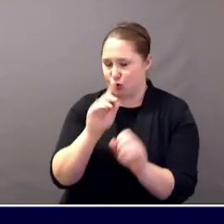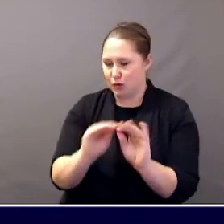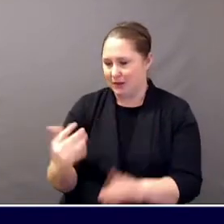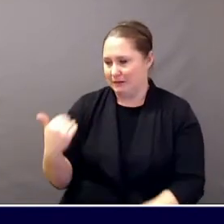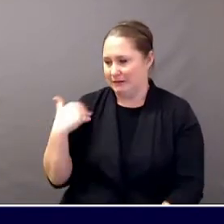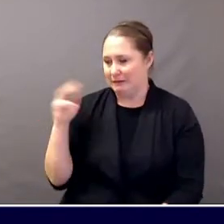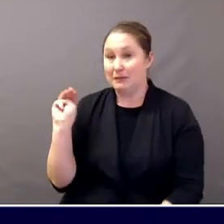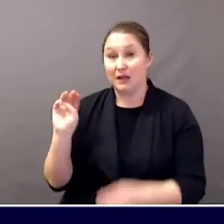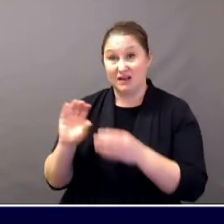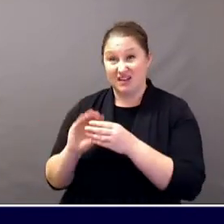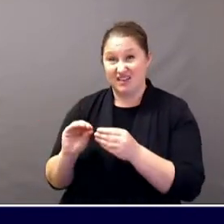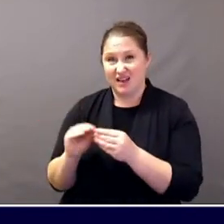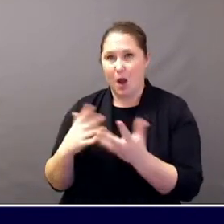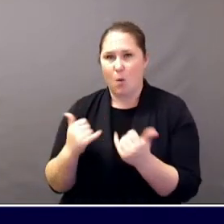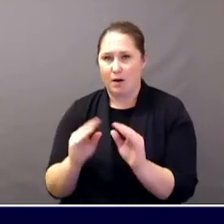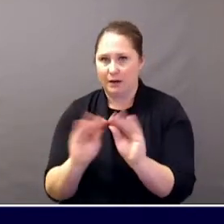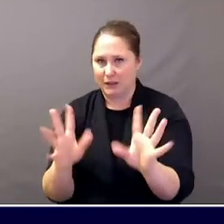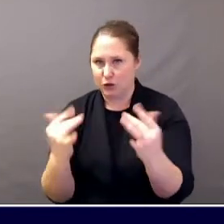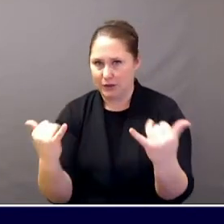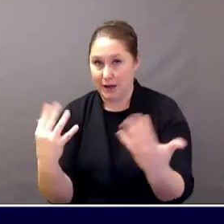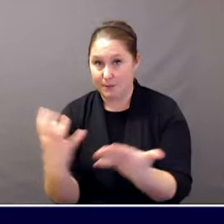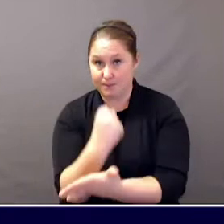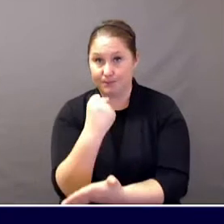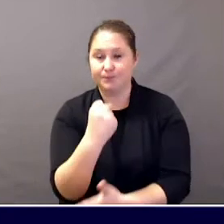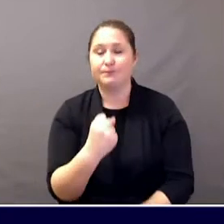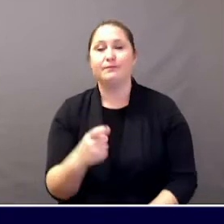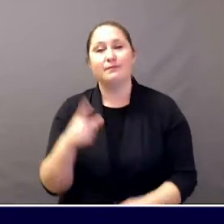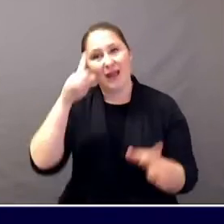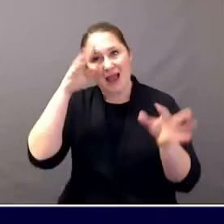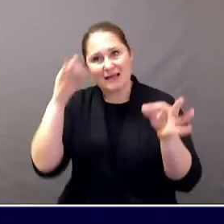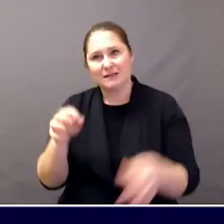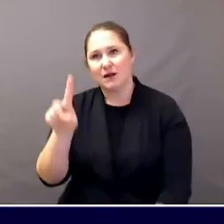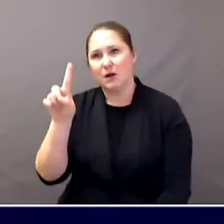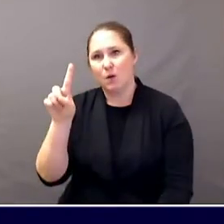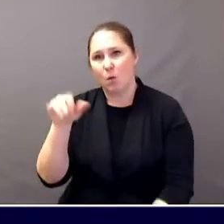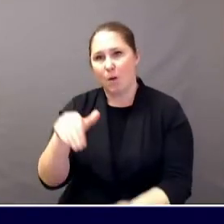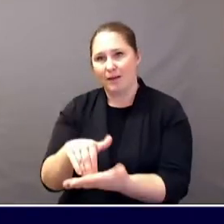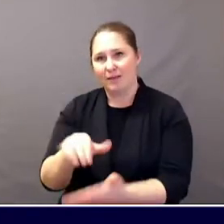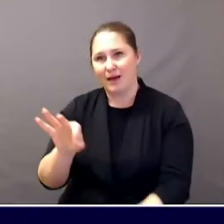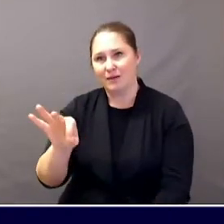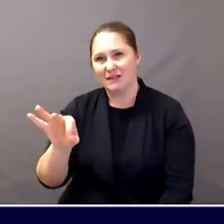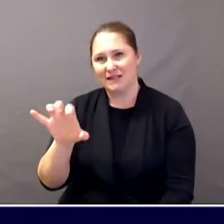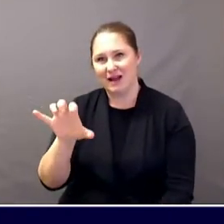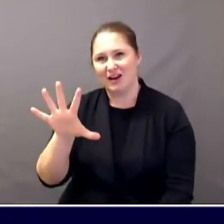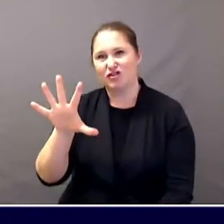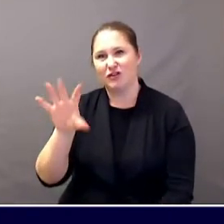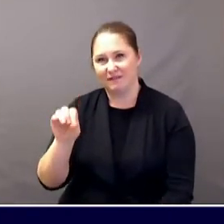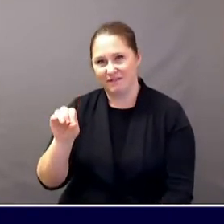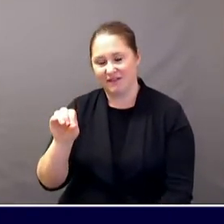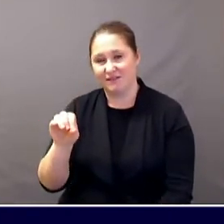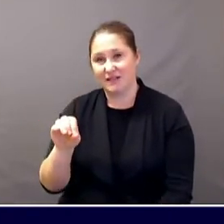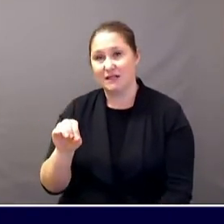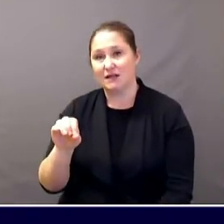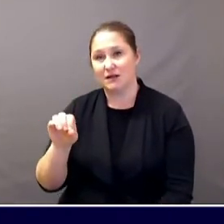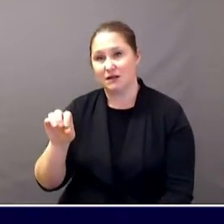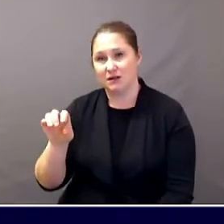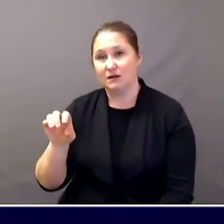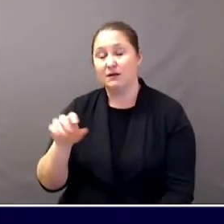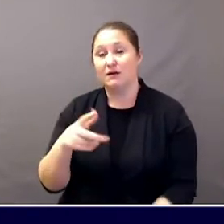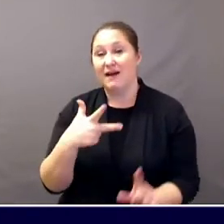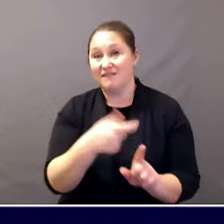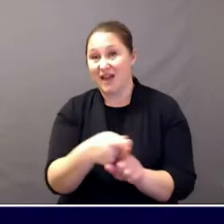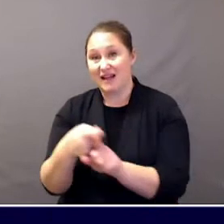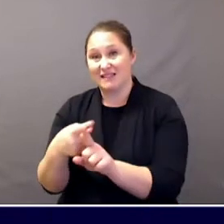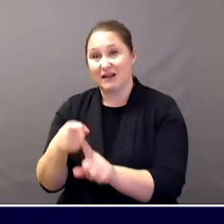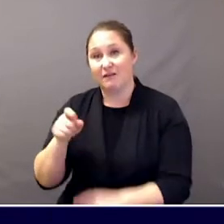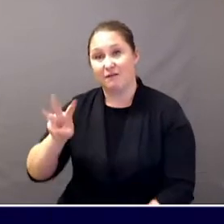is on Monday, I decided to take 1,950 doses from Walgreens and move it to a hospital.